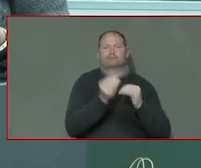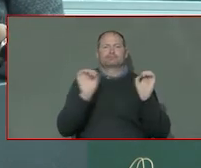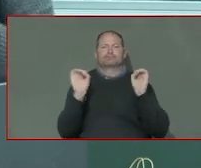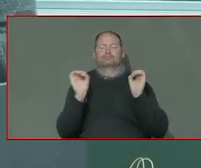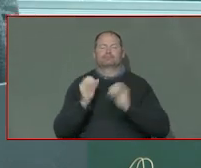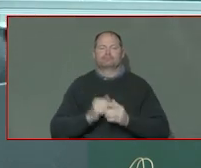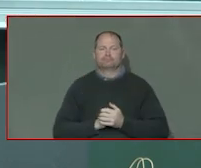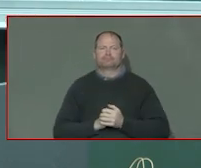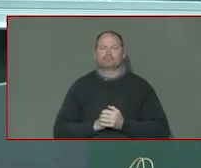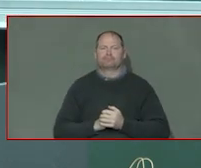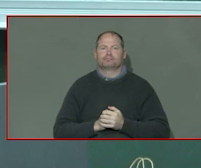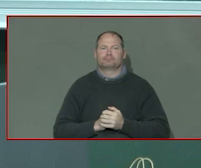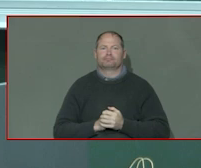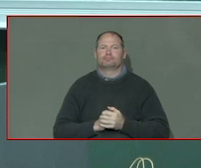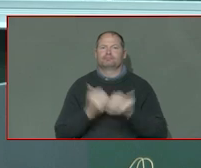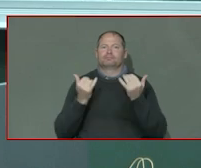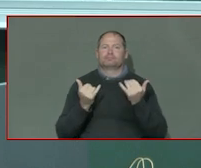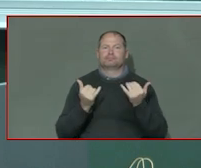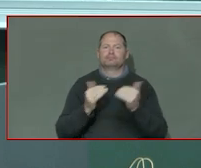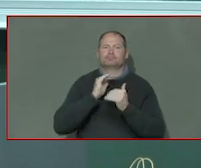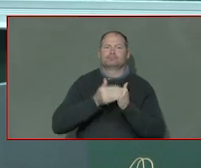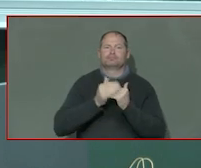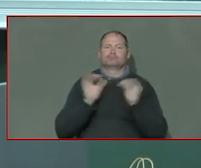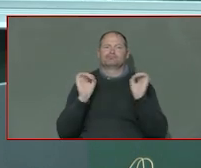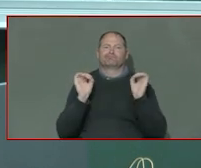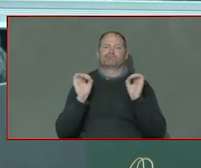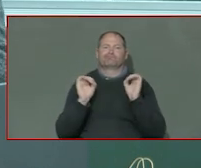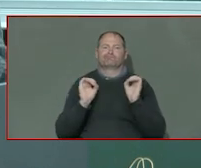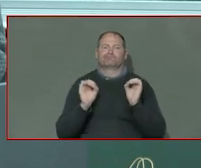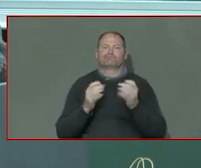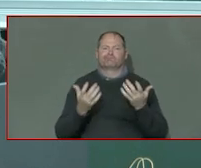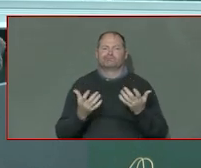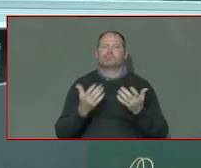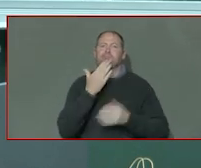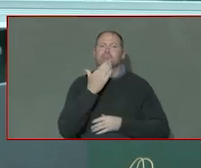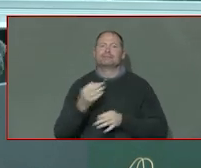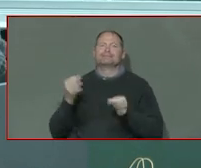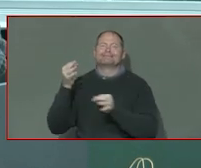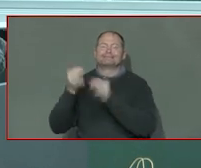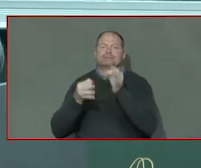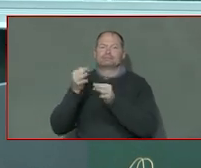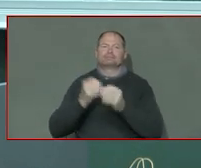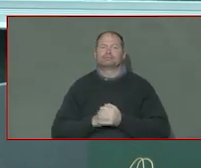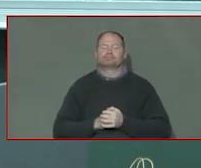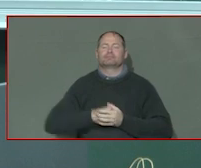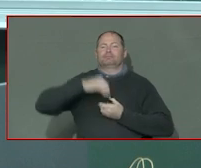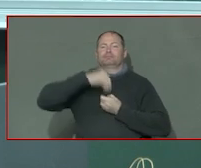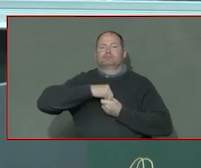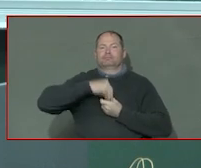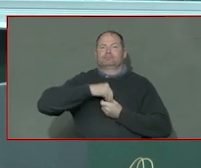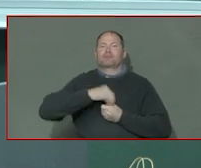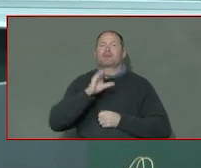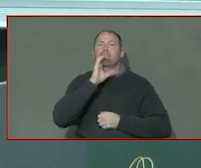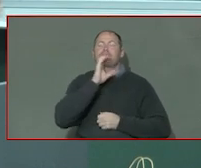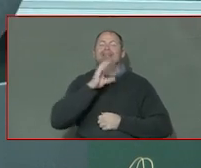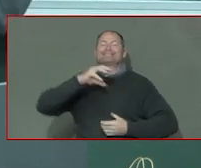they are not going to be protected that much. So make sure again the word explain. Then internal is inside.